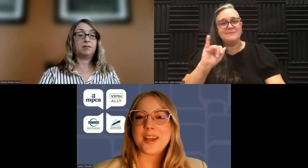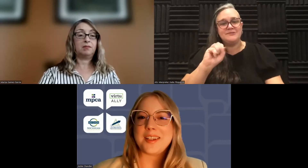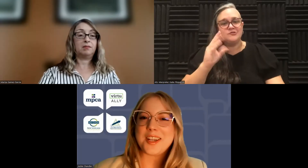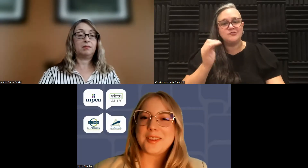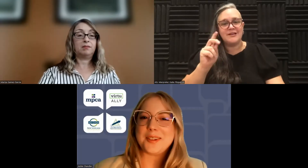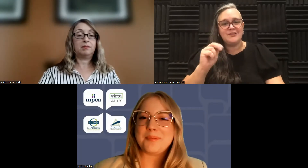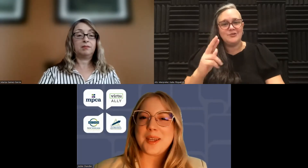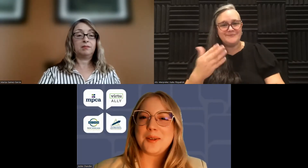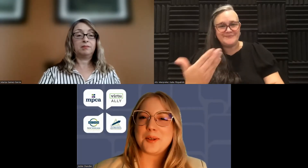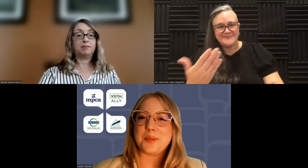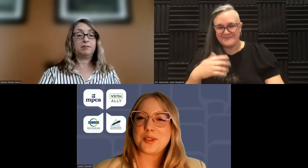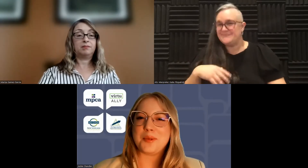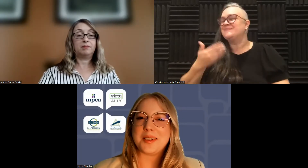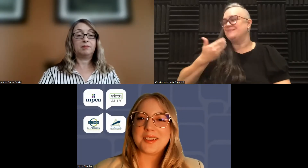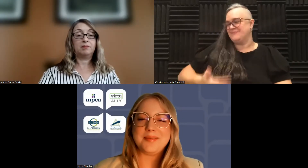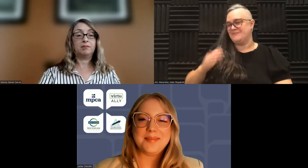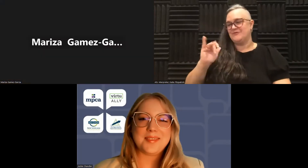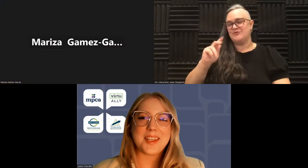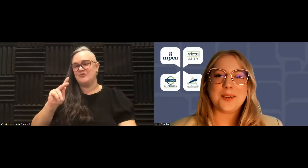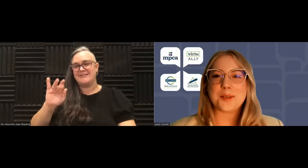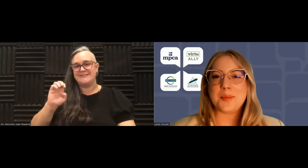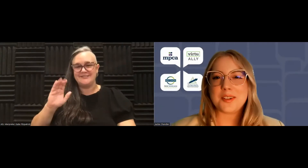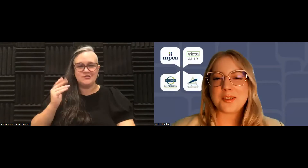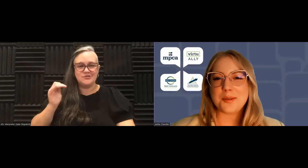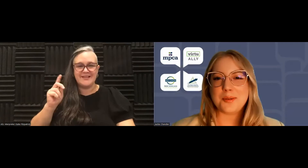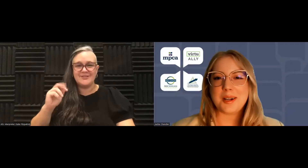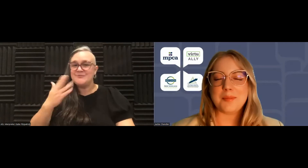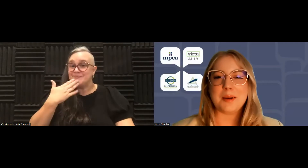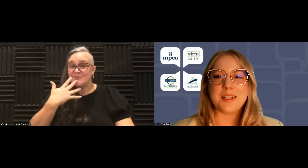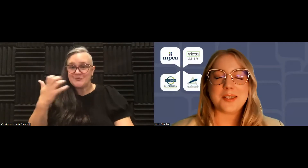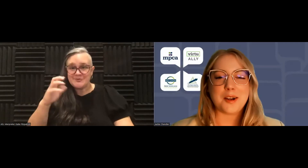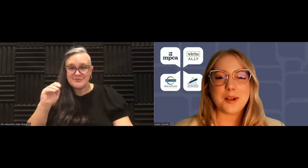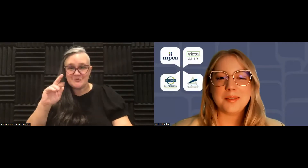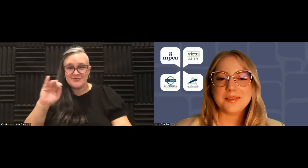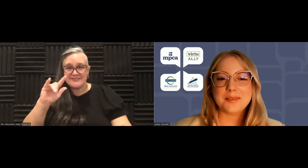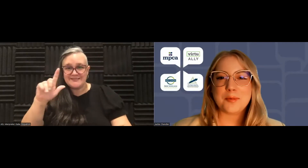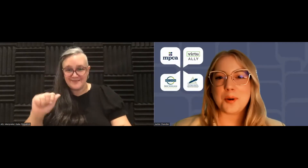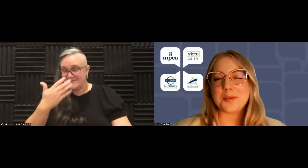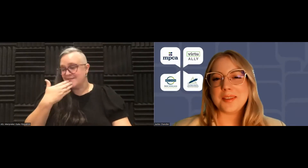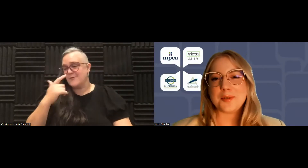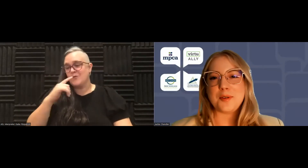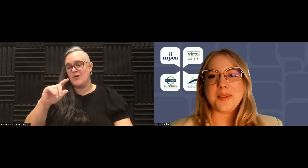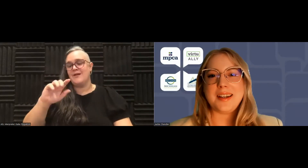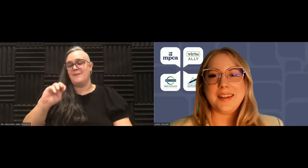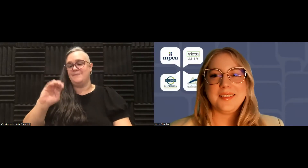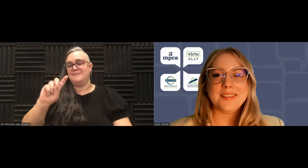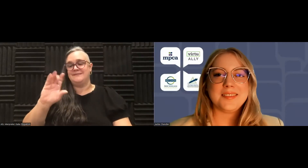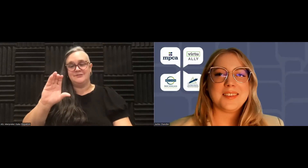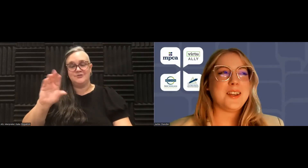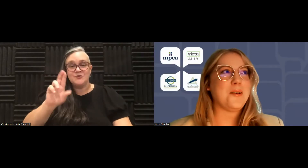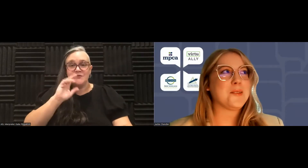This is Jackie Chandler. Thank you so much, Marissa. Thank you so much to the MDCR for hosting this forum